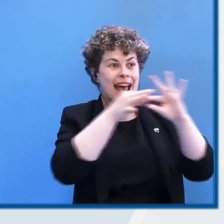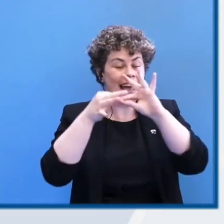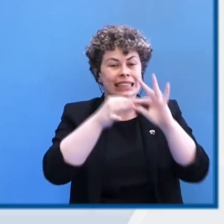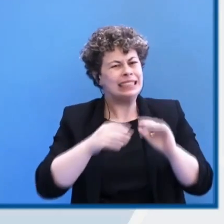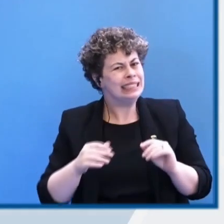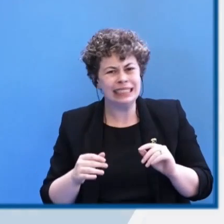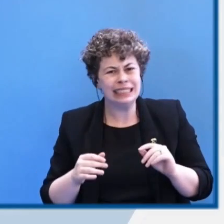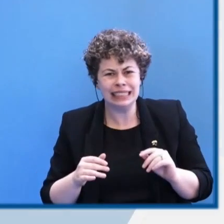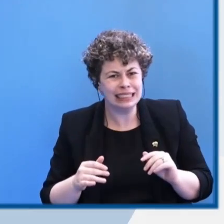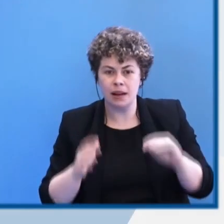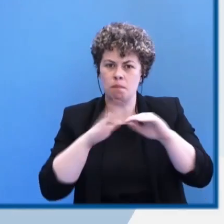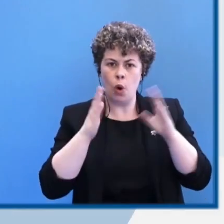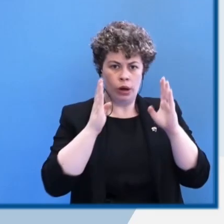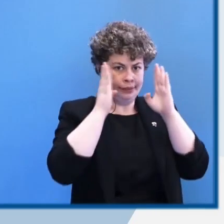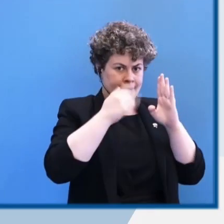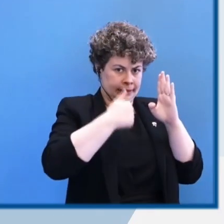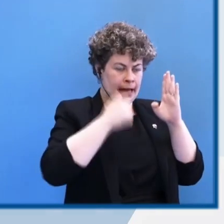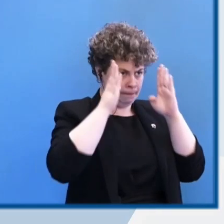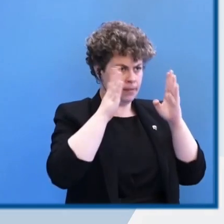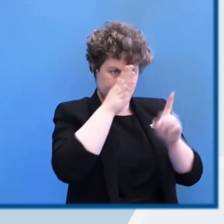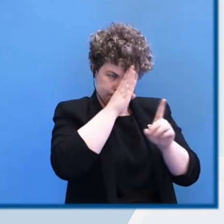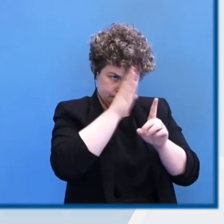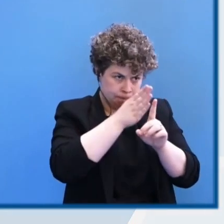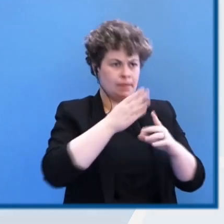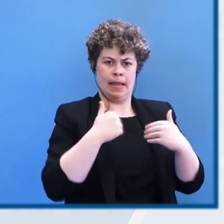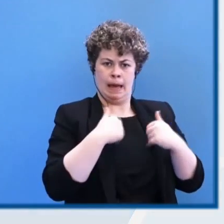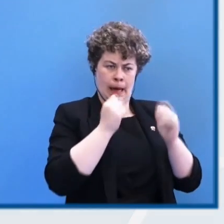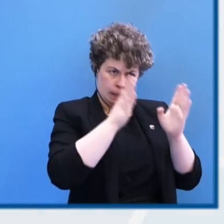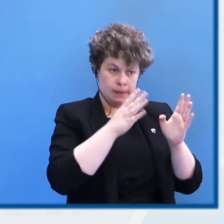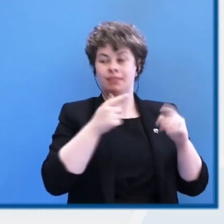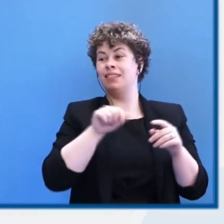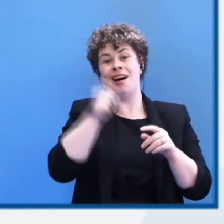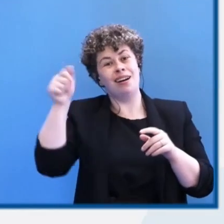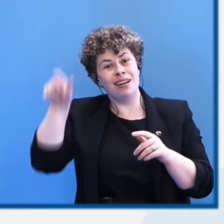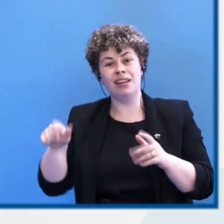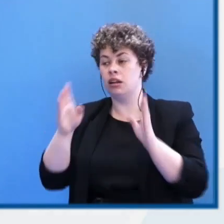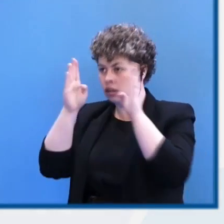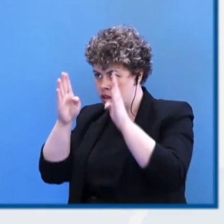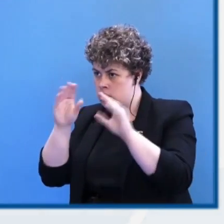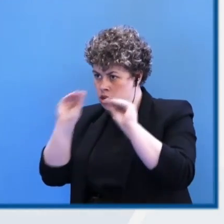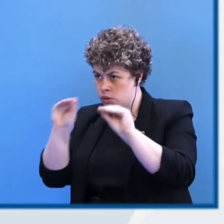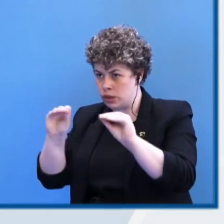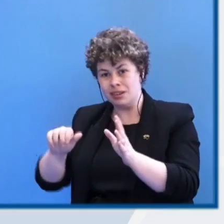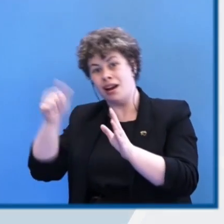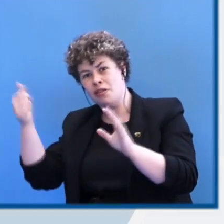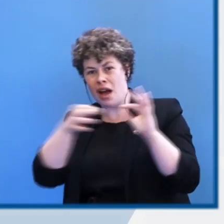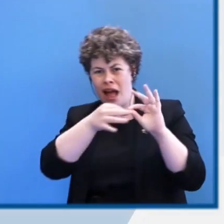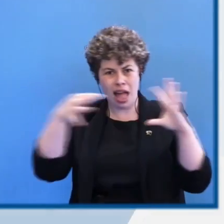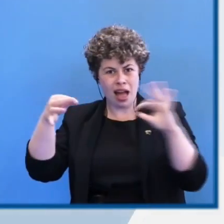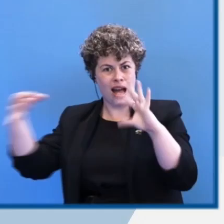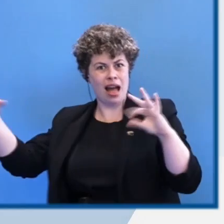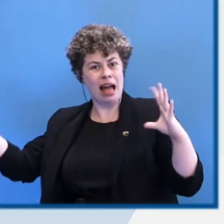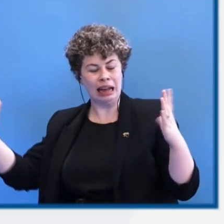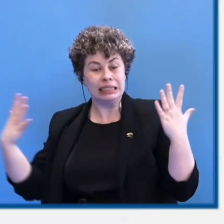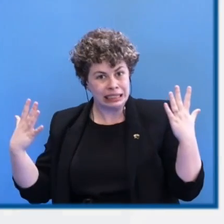talk about in this particular session, we're going to hear different experiences from people and their experiences with